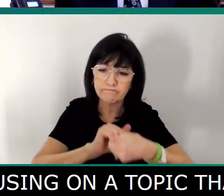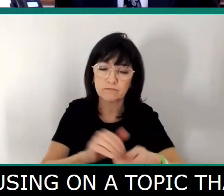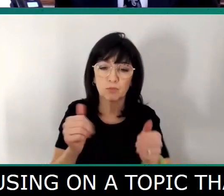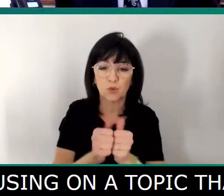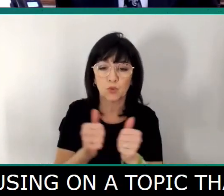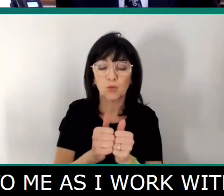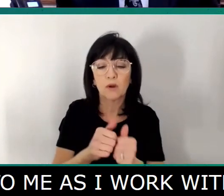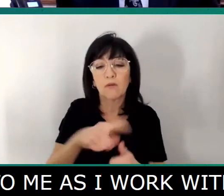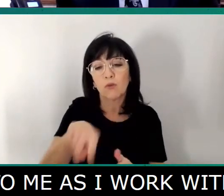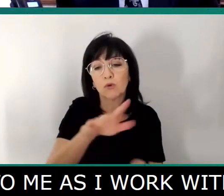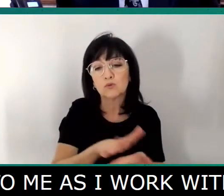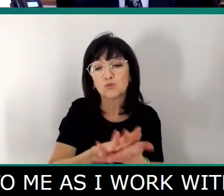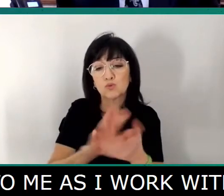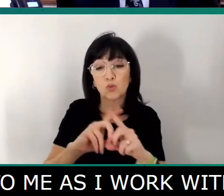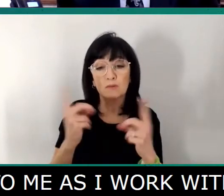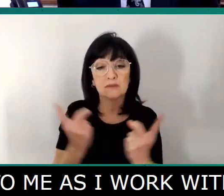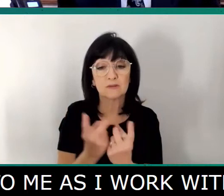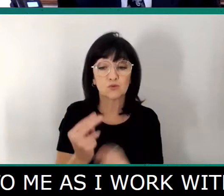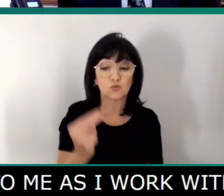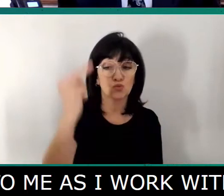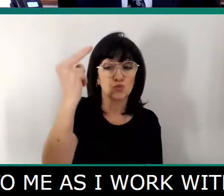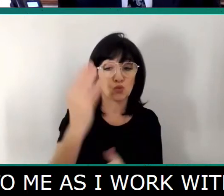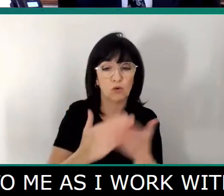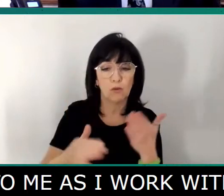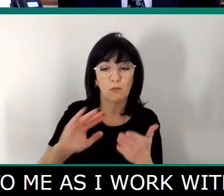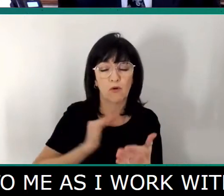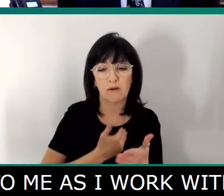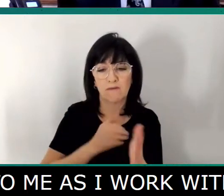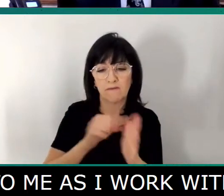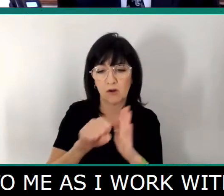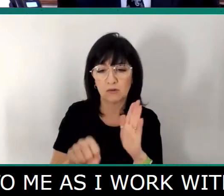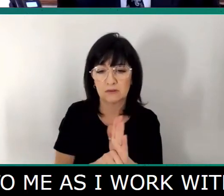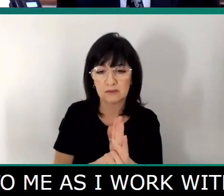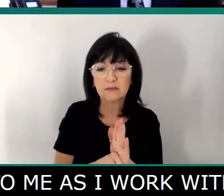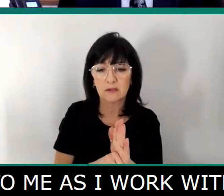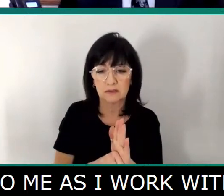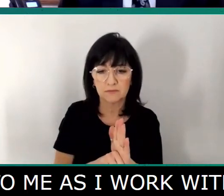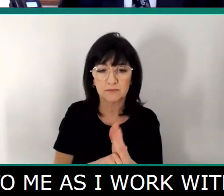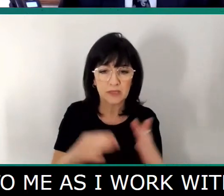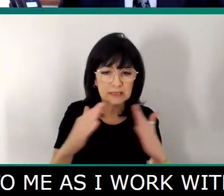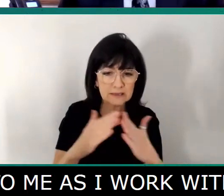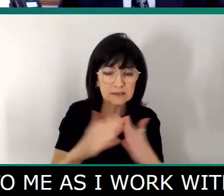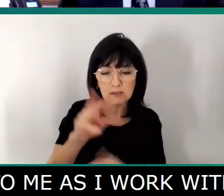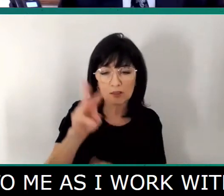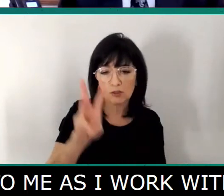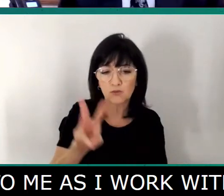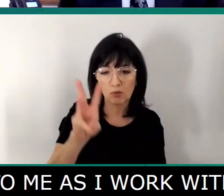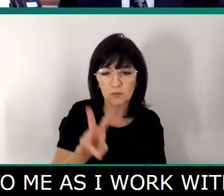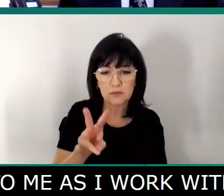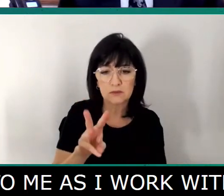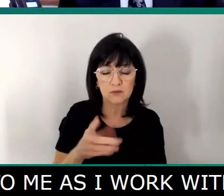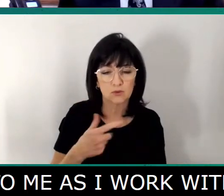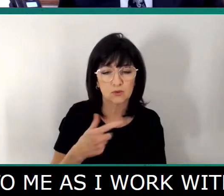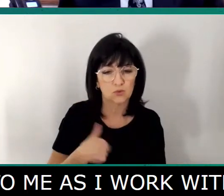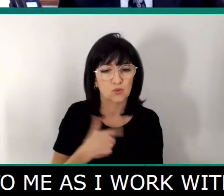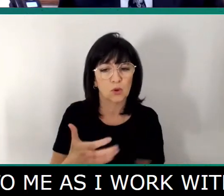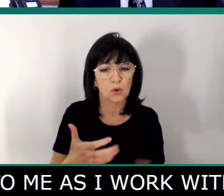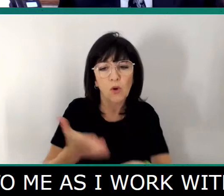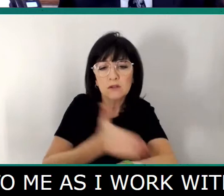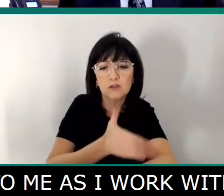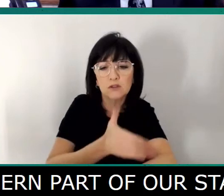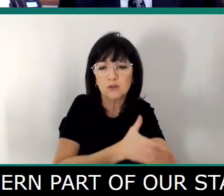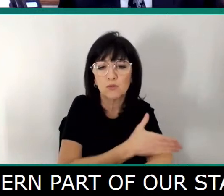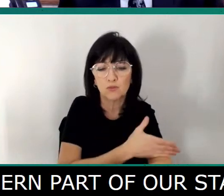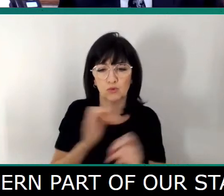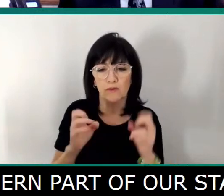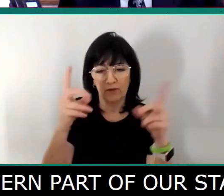improve education to our children in Wilmington. An important issue to our state, the education of our children.